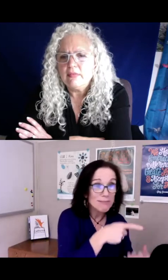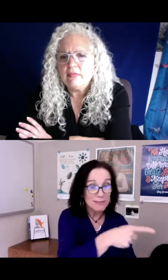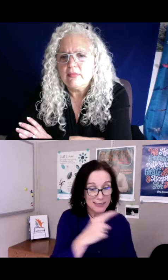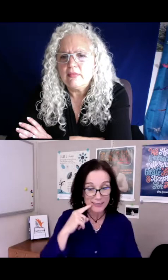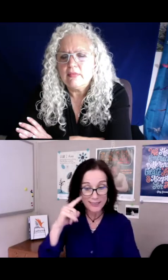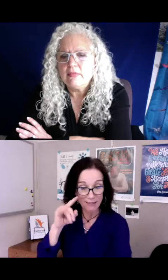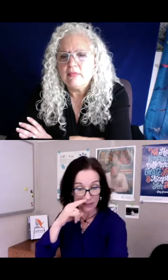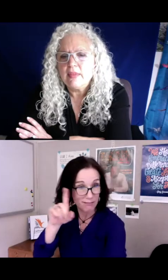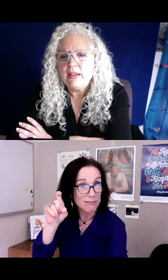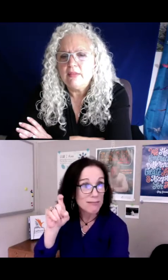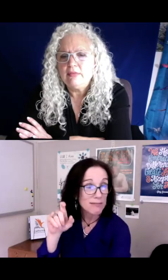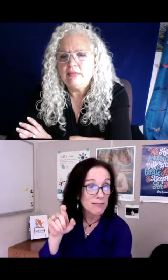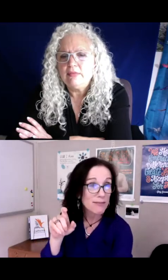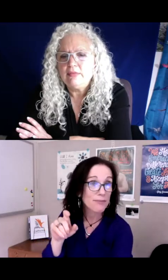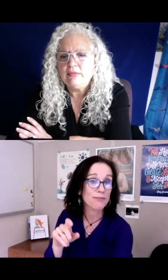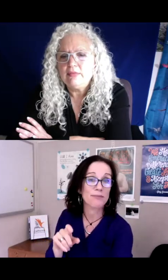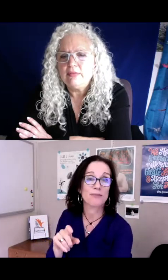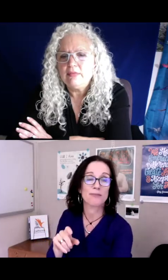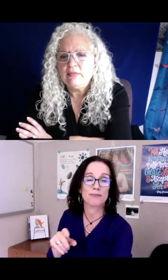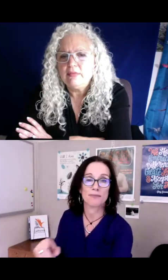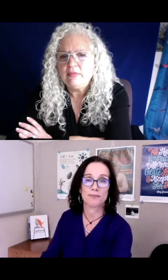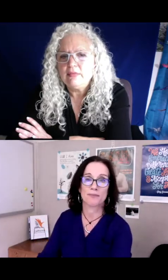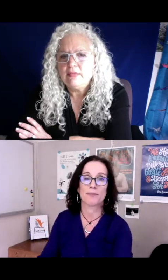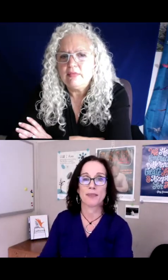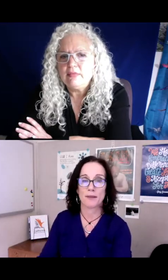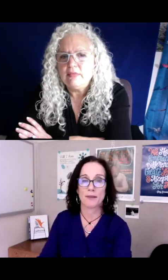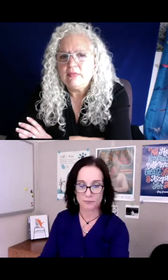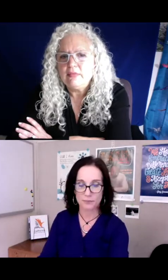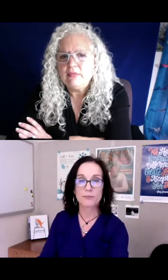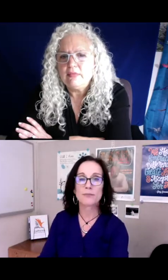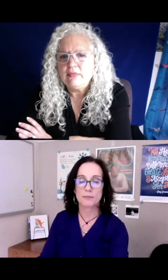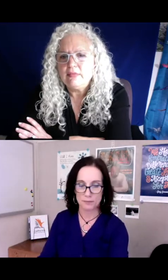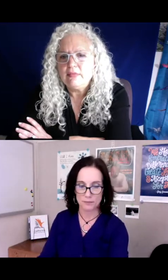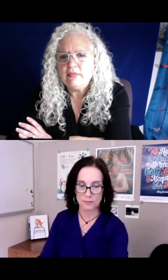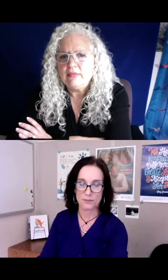deaf kids and have an appropriate match for their education?